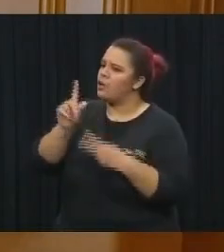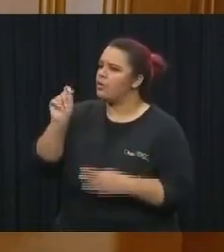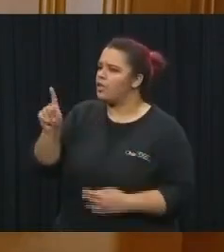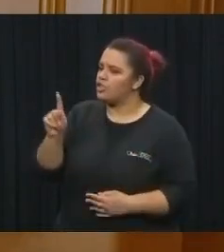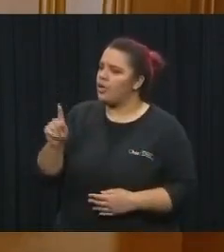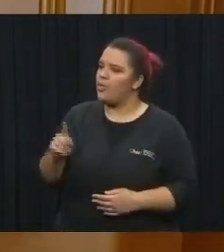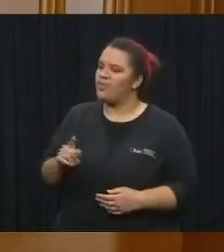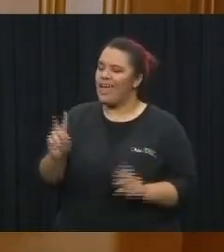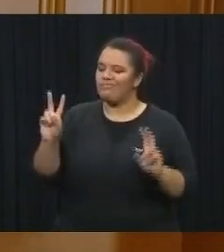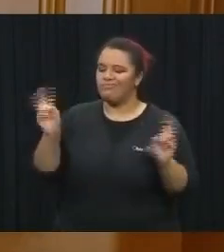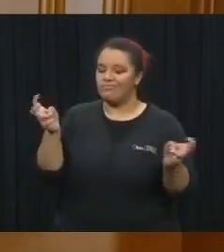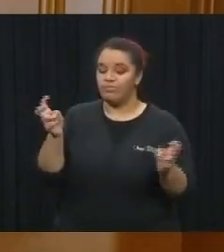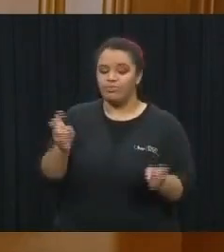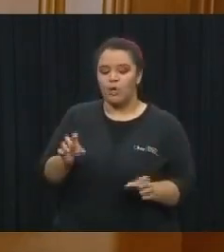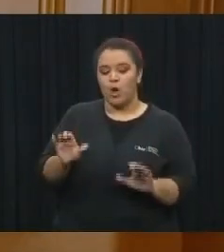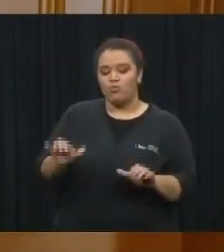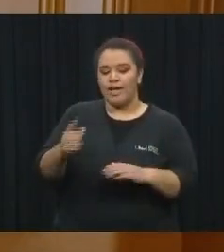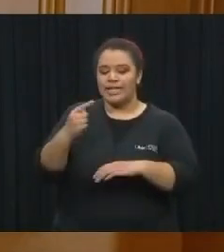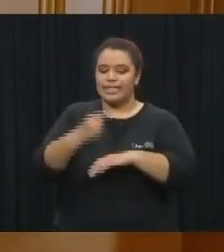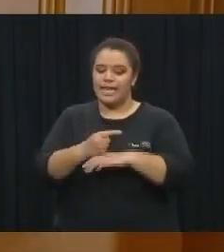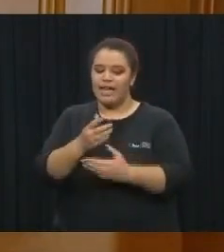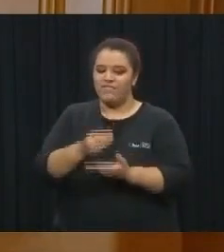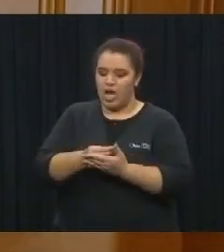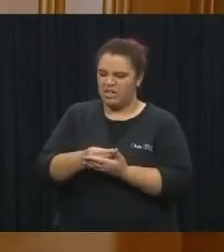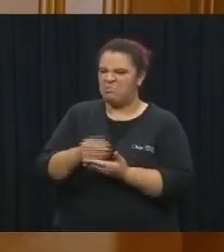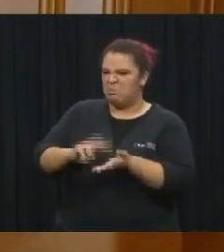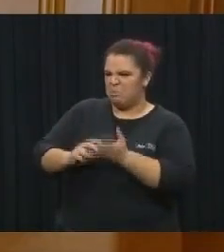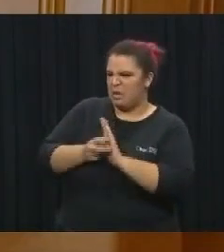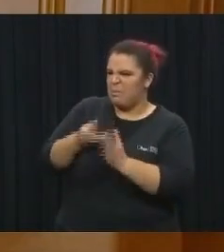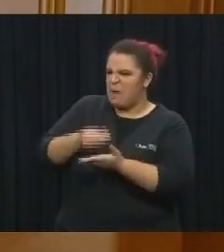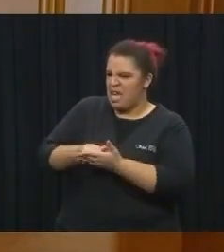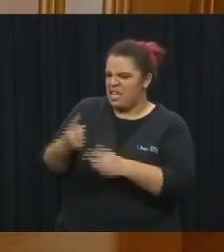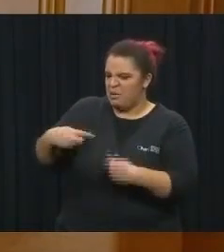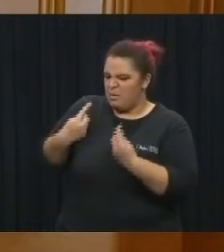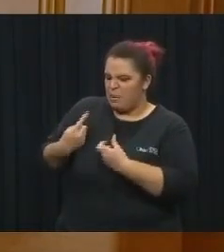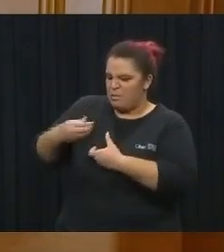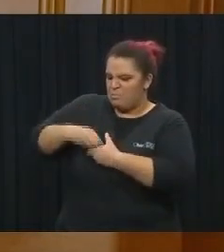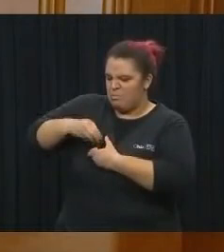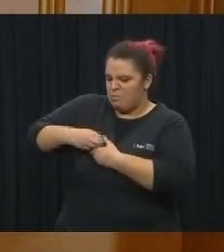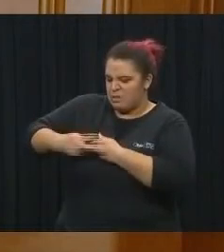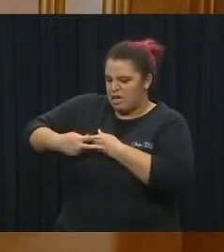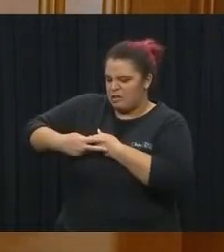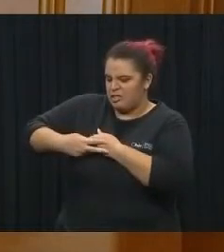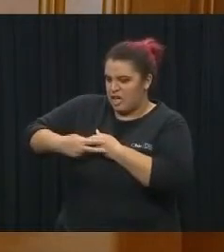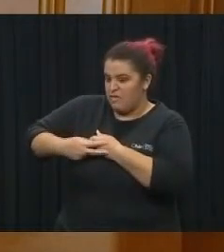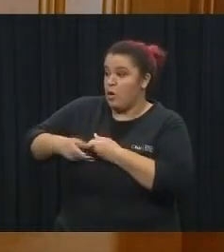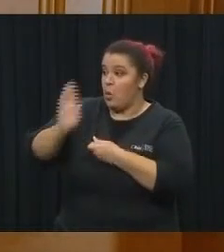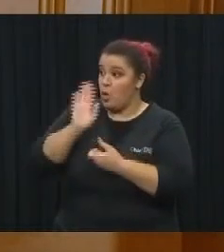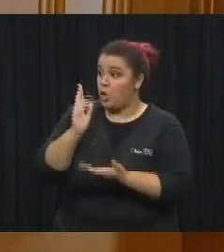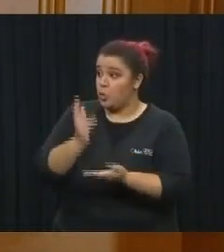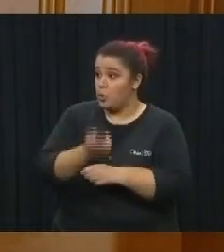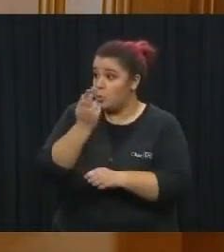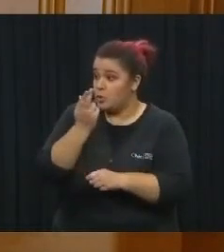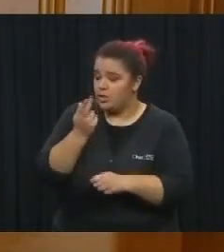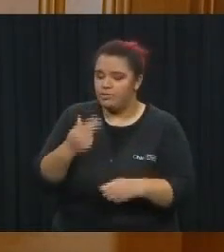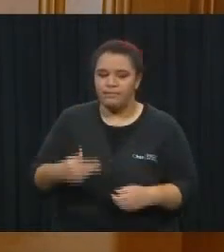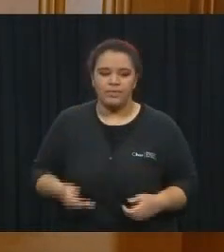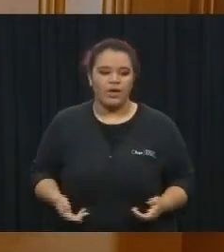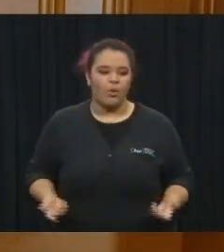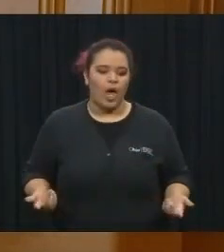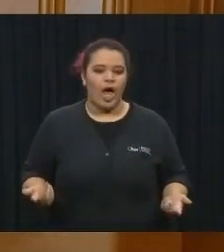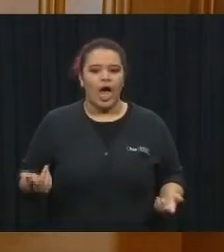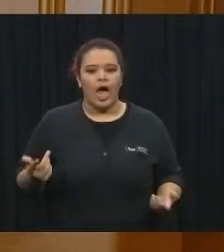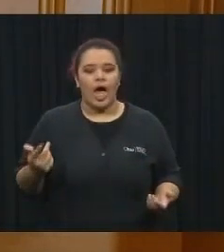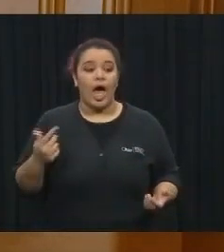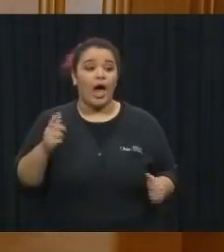to address the issues in the state budget that you're looking to get ahead of that you announced today? Well, I could give a flippant answer that